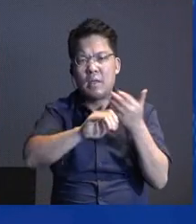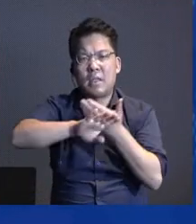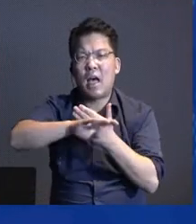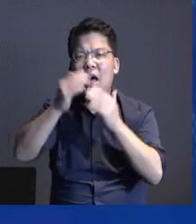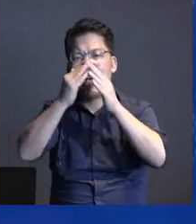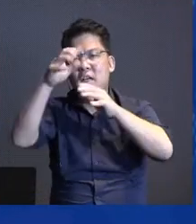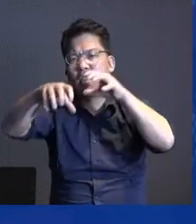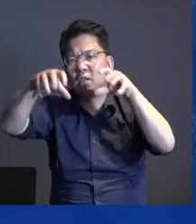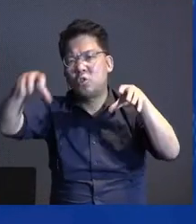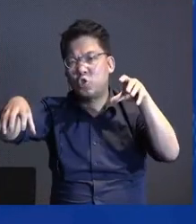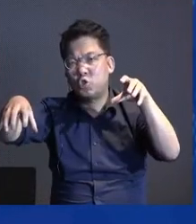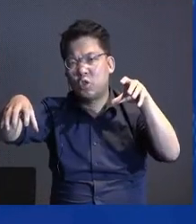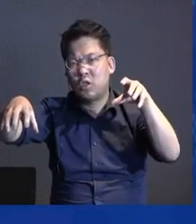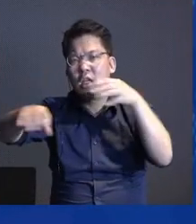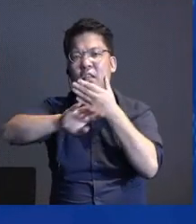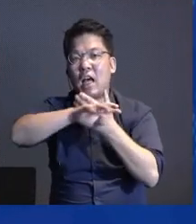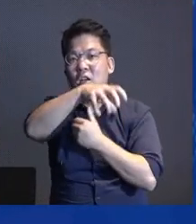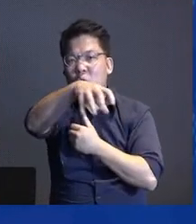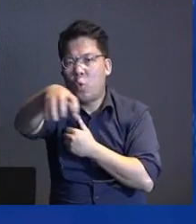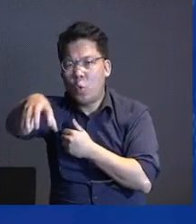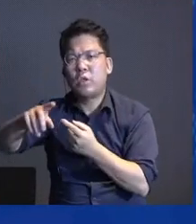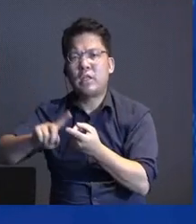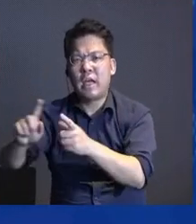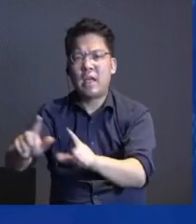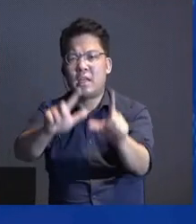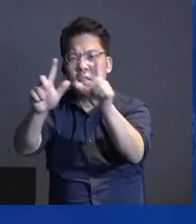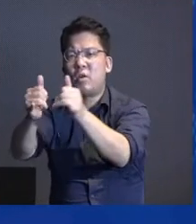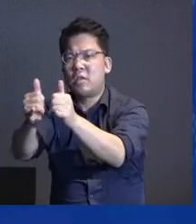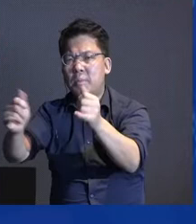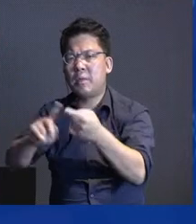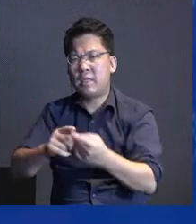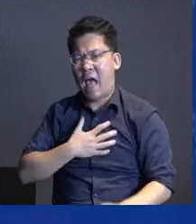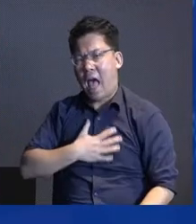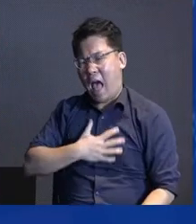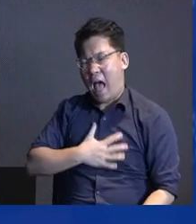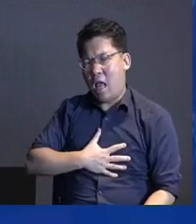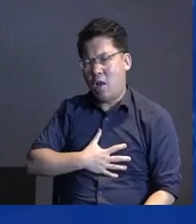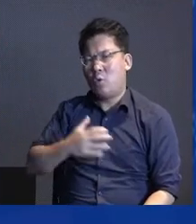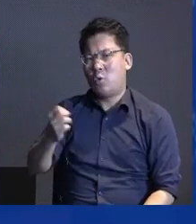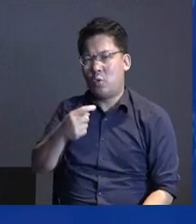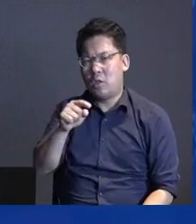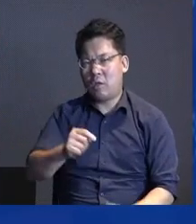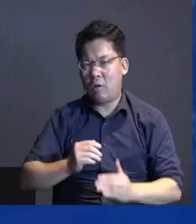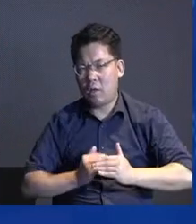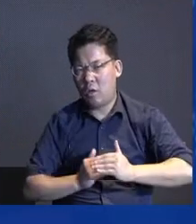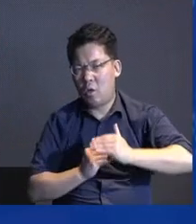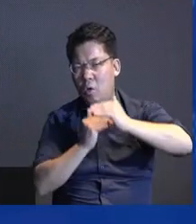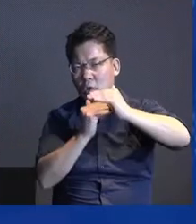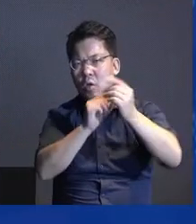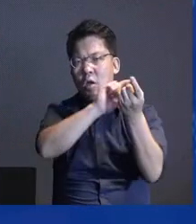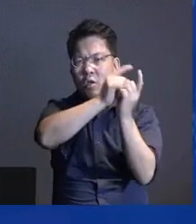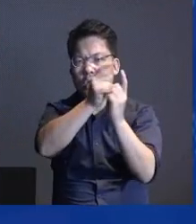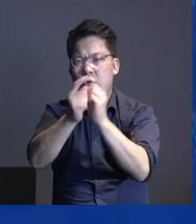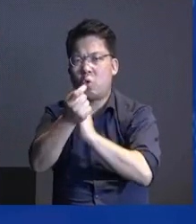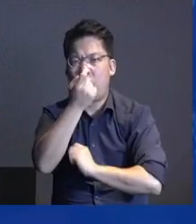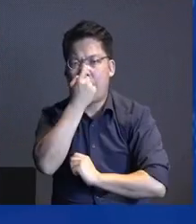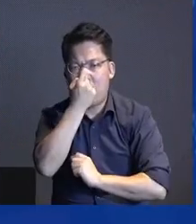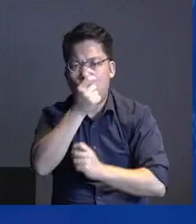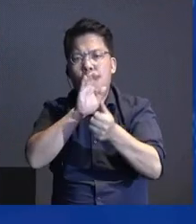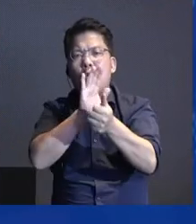each other, but also people from other neighborhoods. So they really did a lot of activities